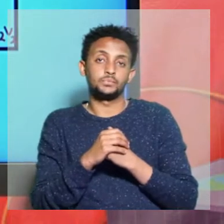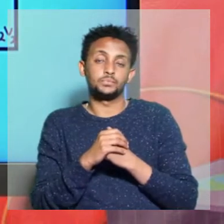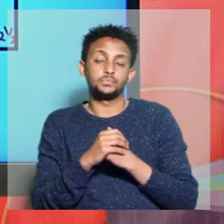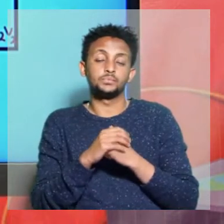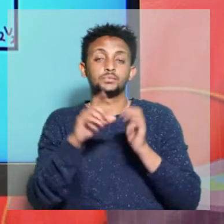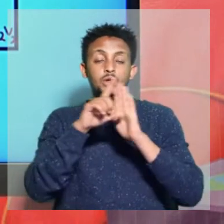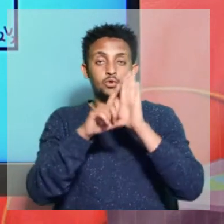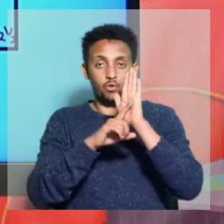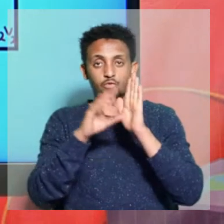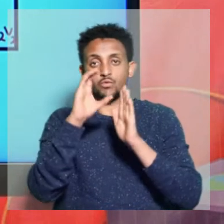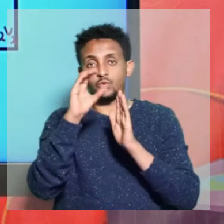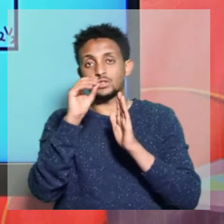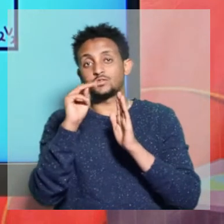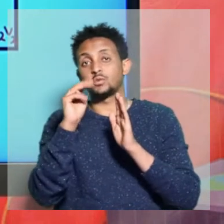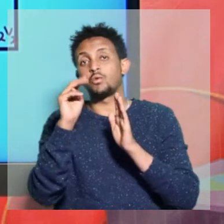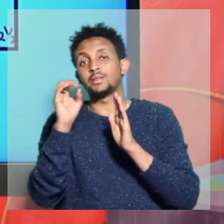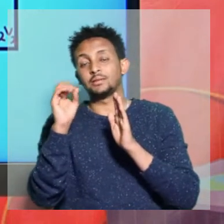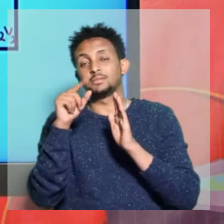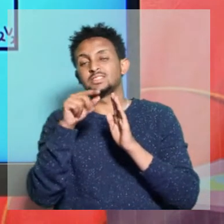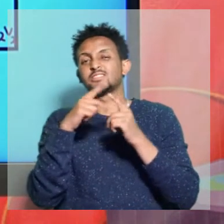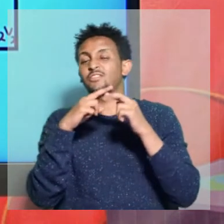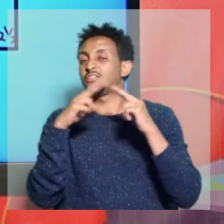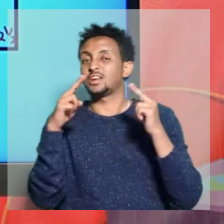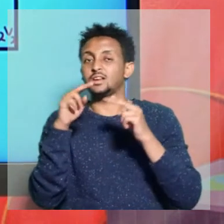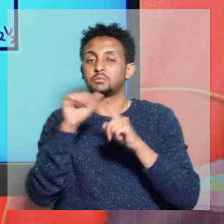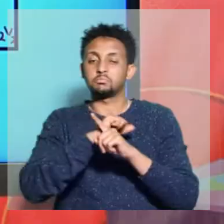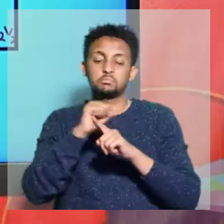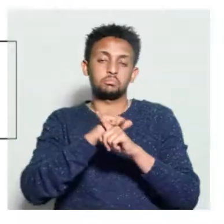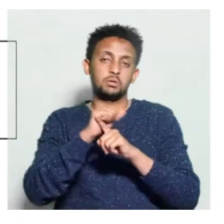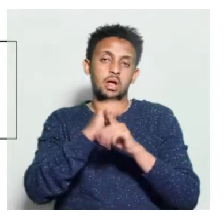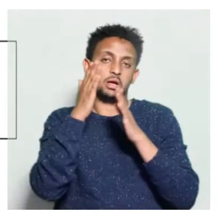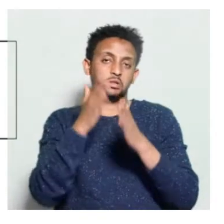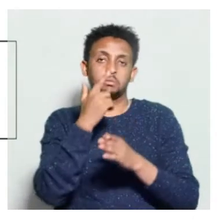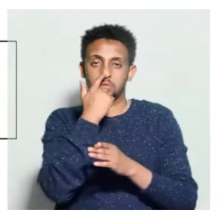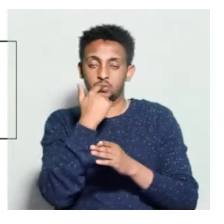The law of conservation of momentum, and it's very practicable law.